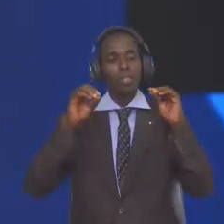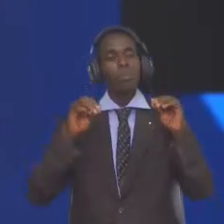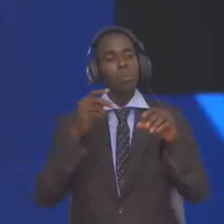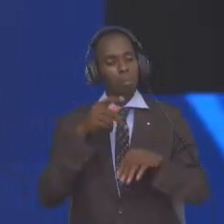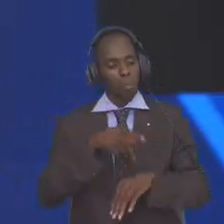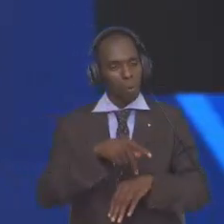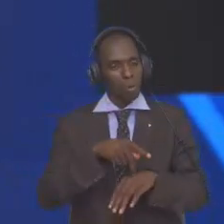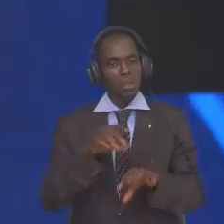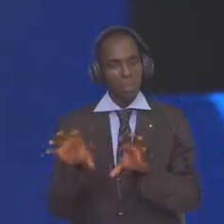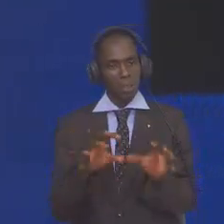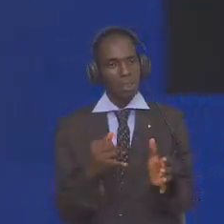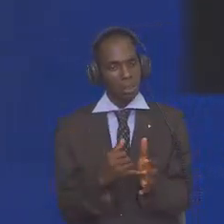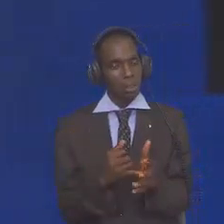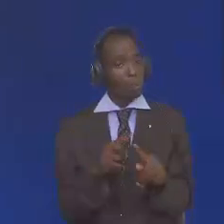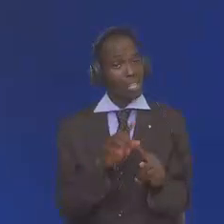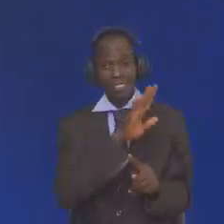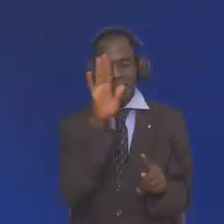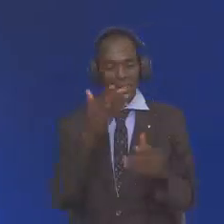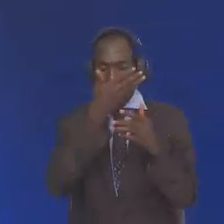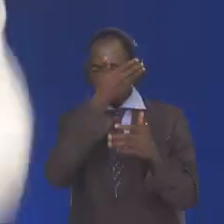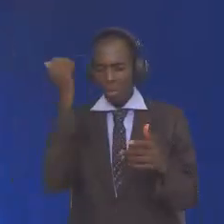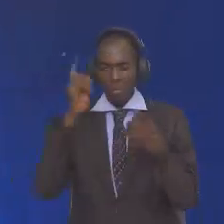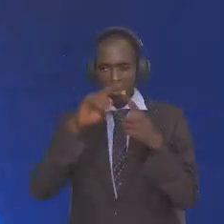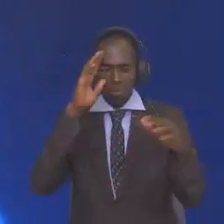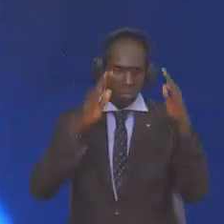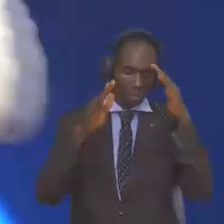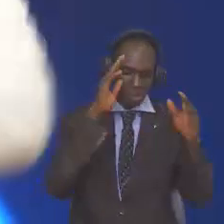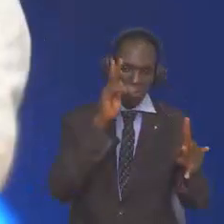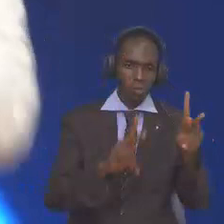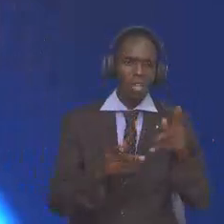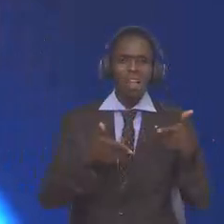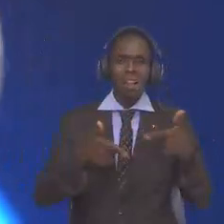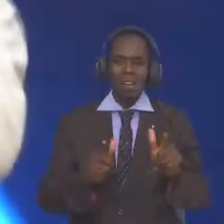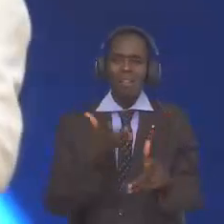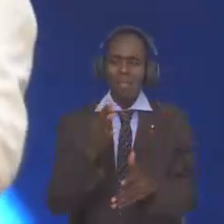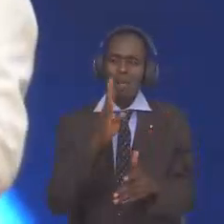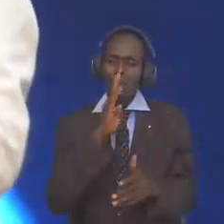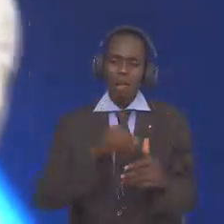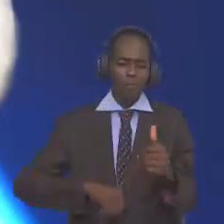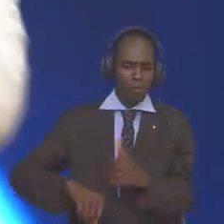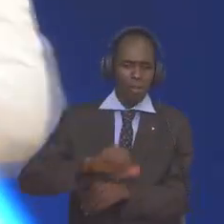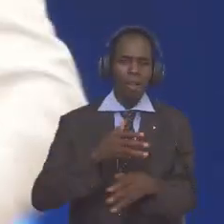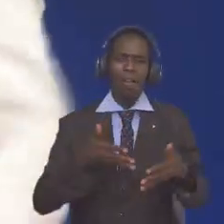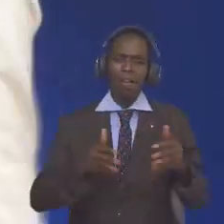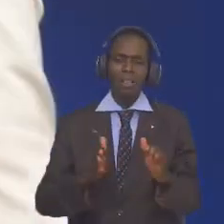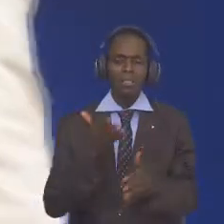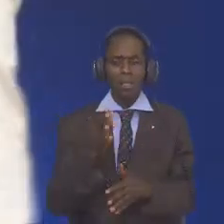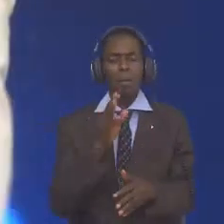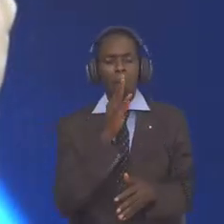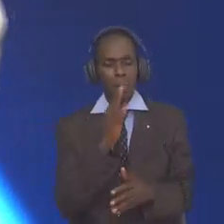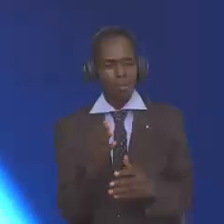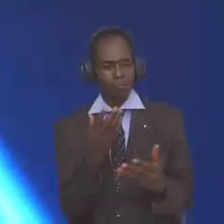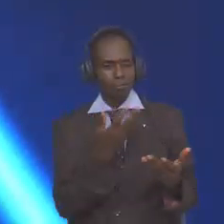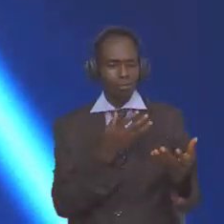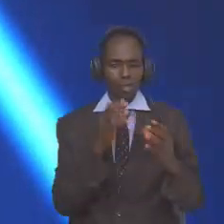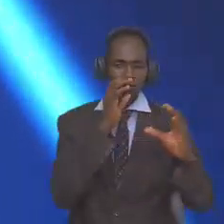didn't forget to greet the people. Let there be fellowship. Let there be understanding. Let there be interaction. Let